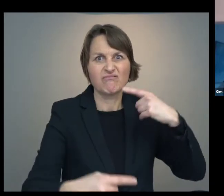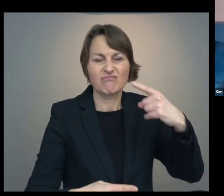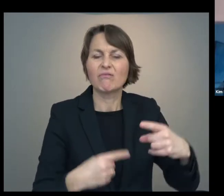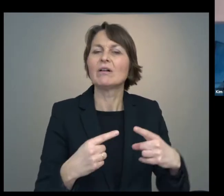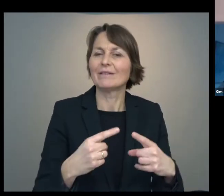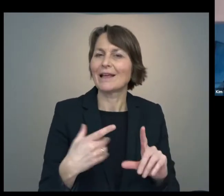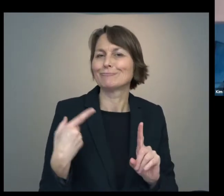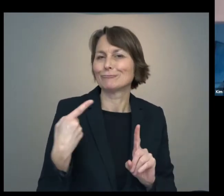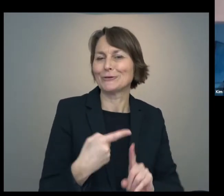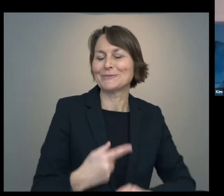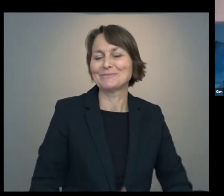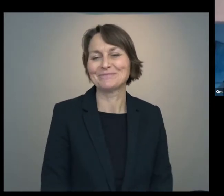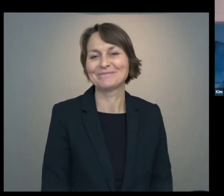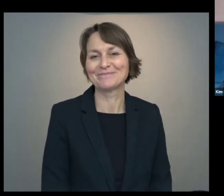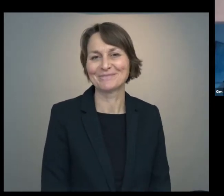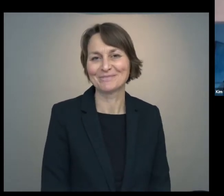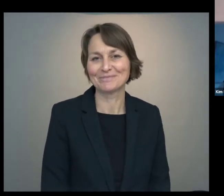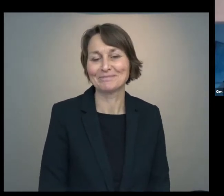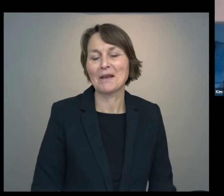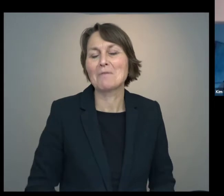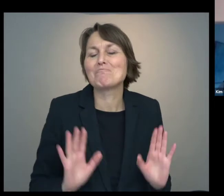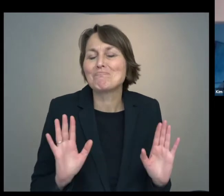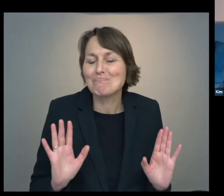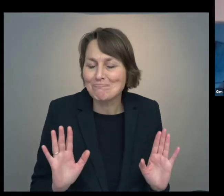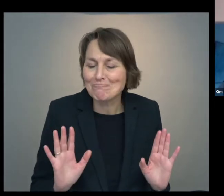of it.